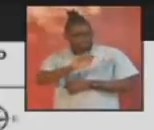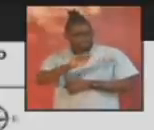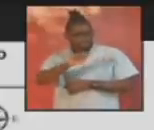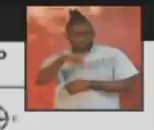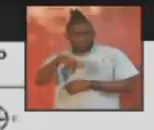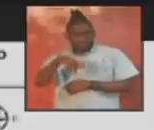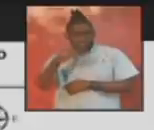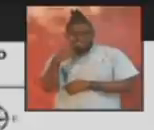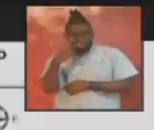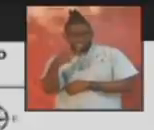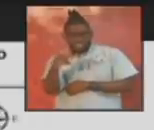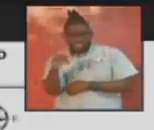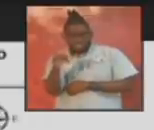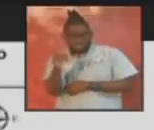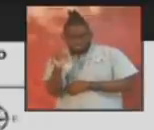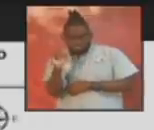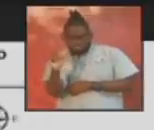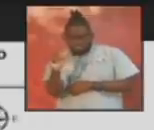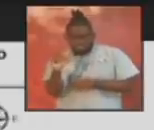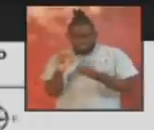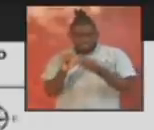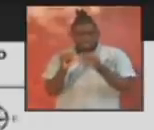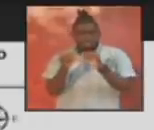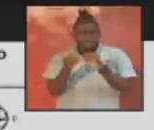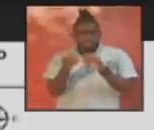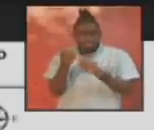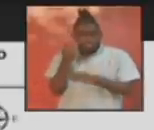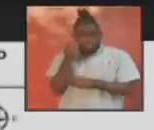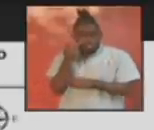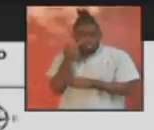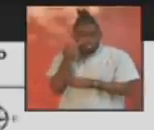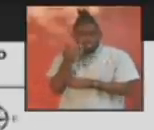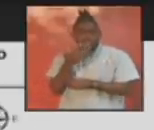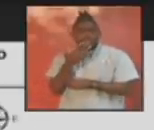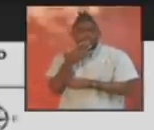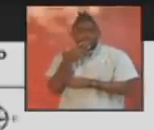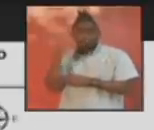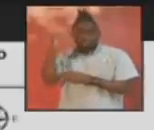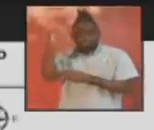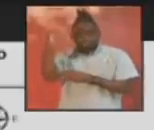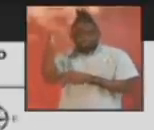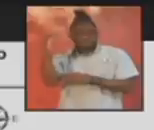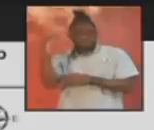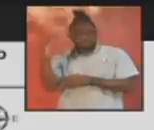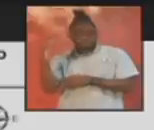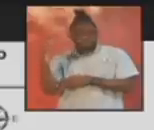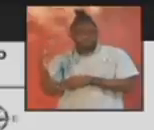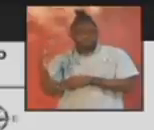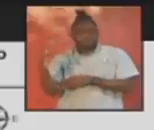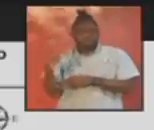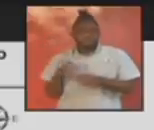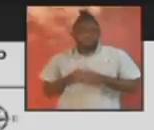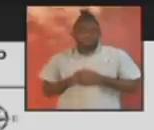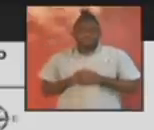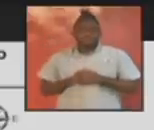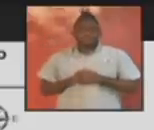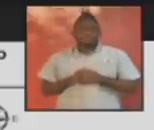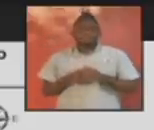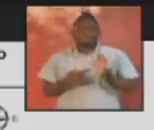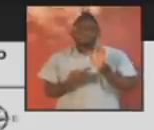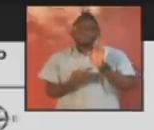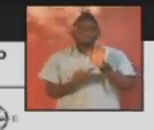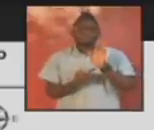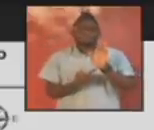the country. The legend, that is the colored squares on the right, or colored rectangles on the right, showing that the largest number